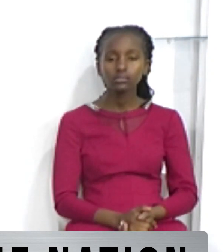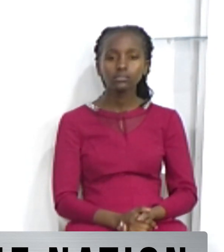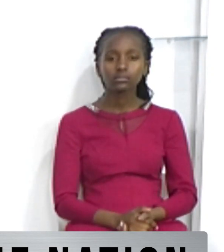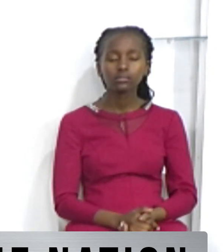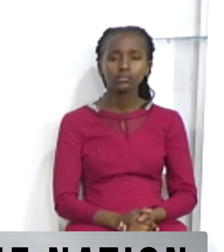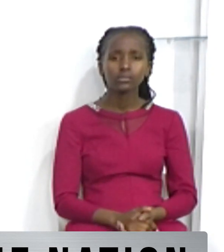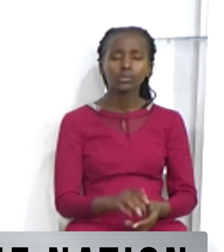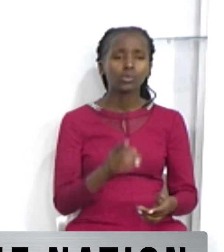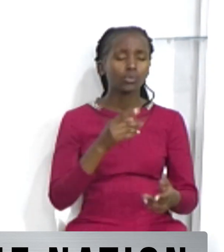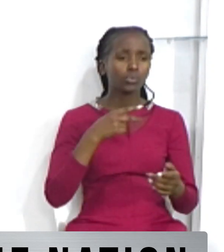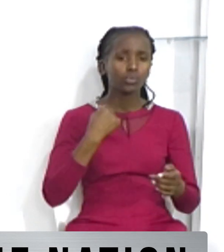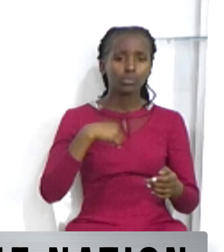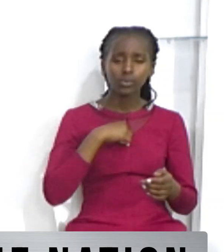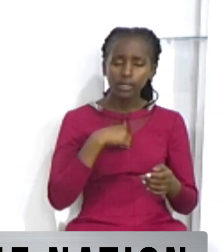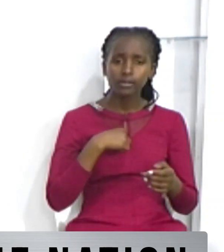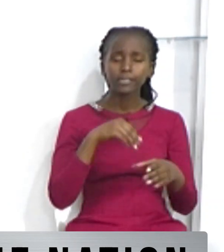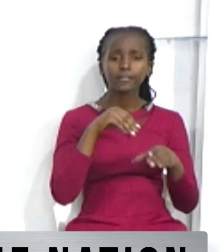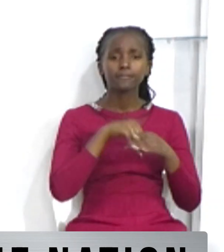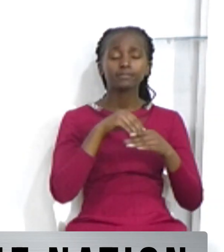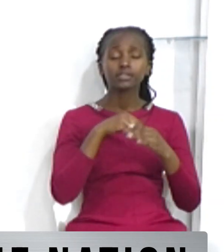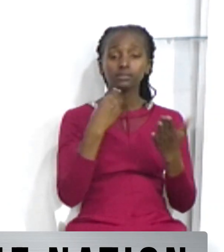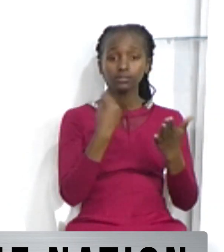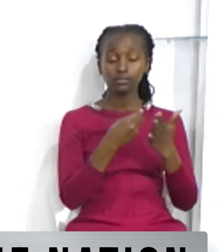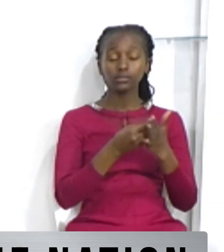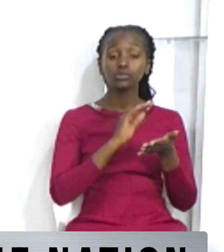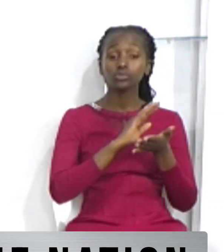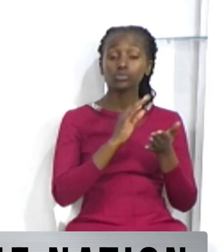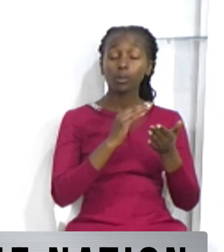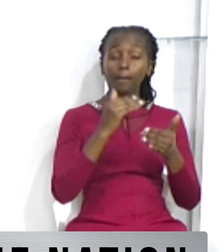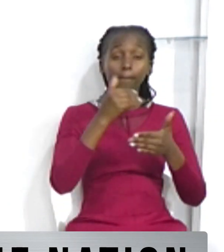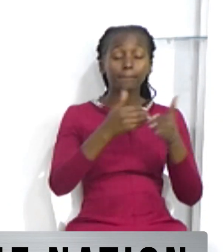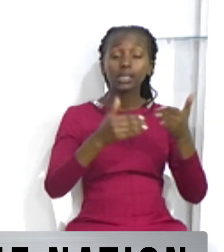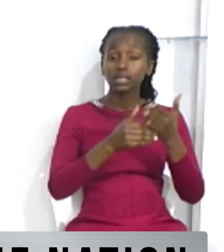of investing in capital expenditure.